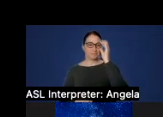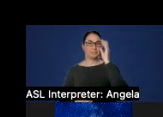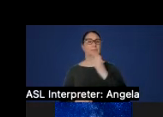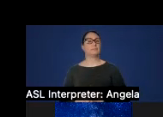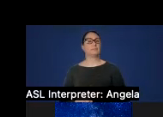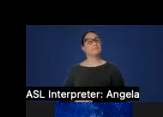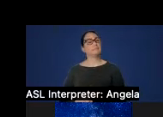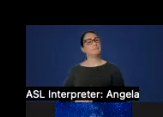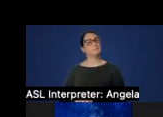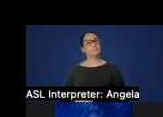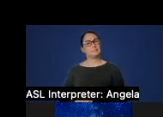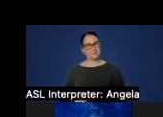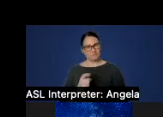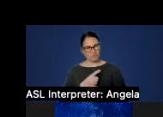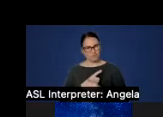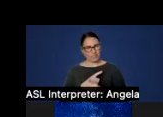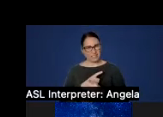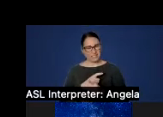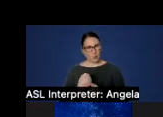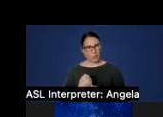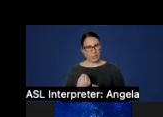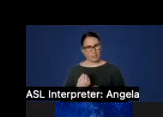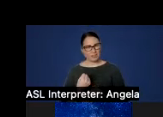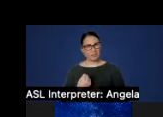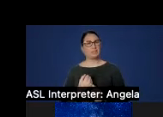Did we? Hold on.